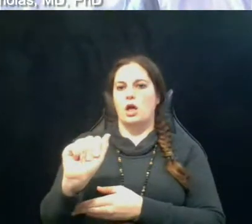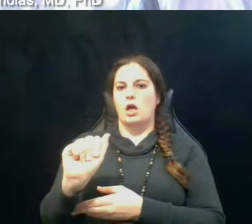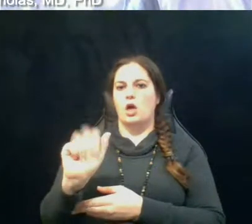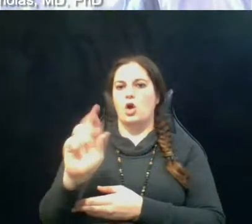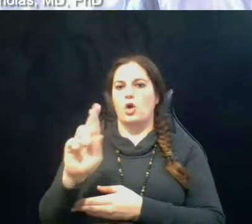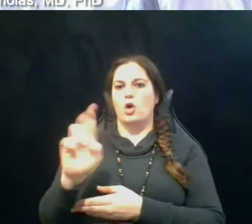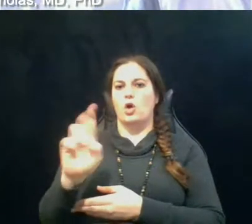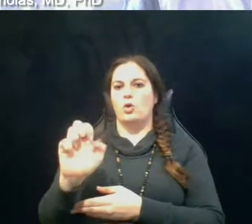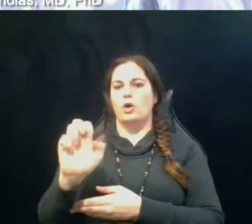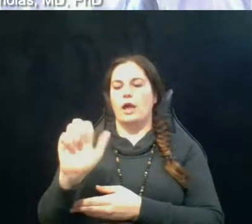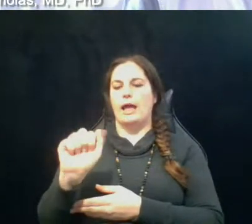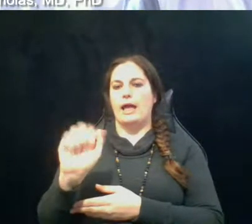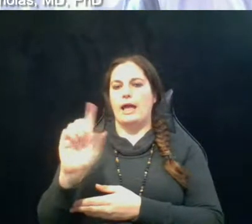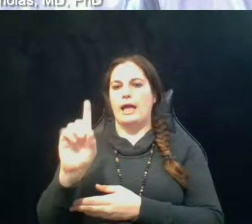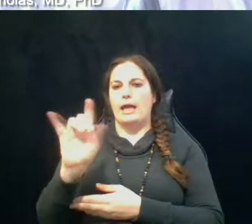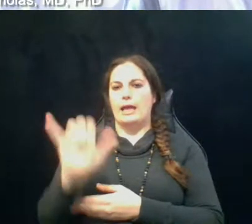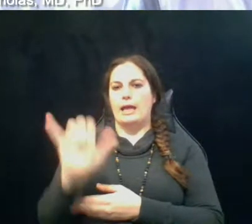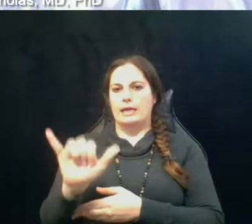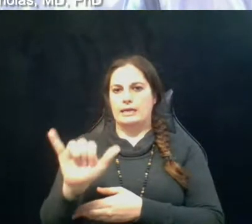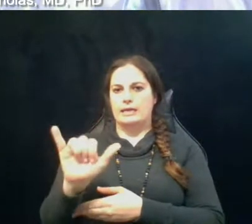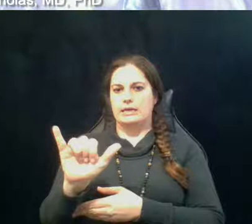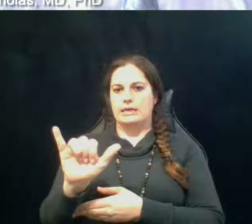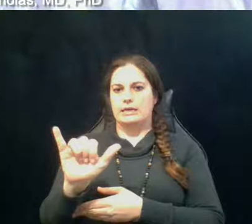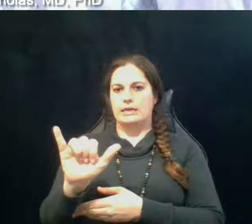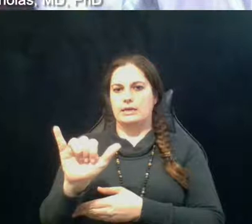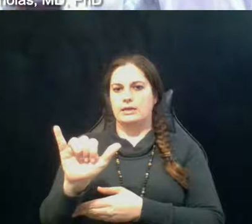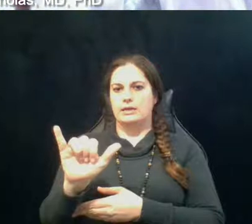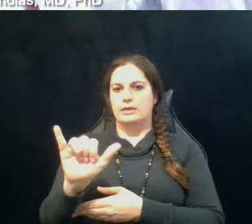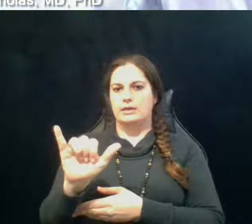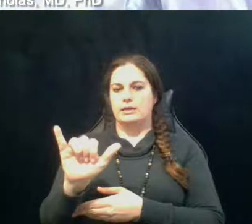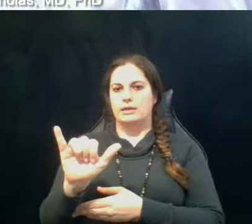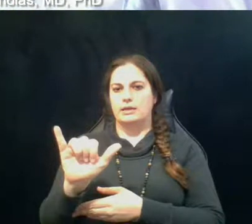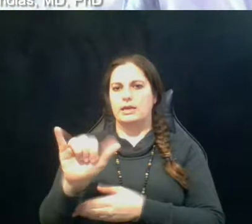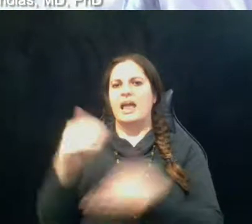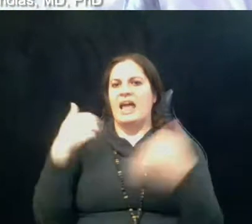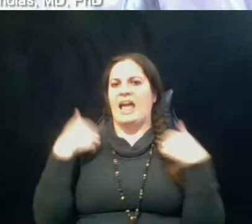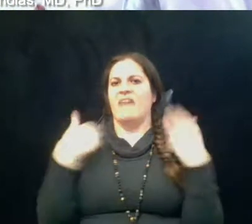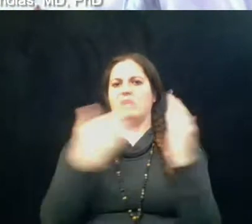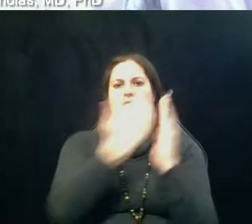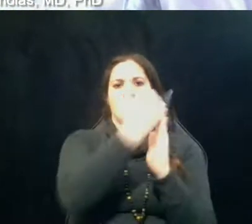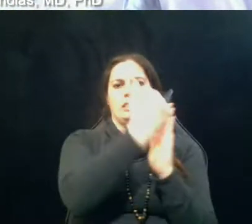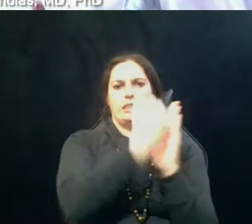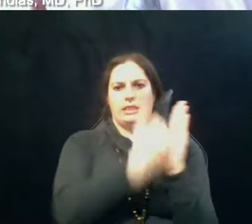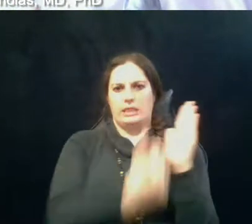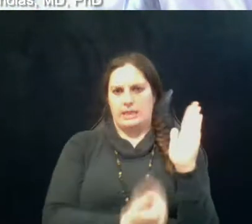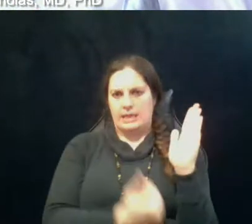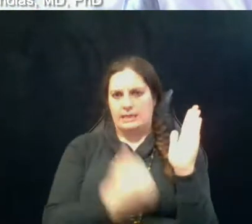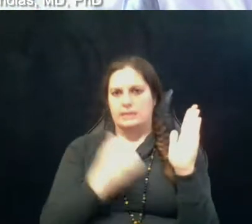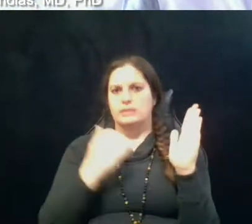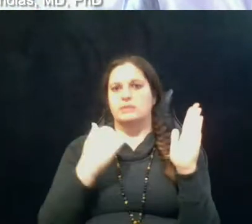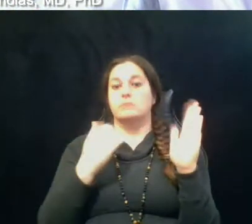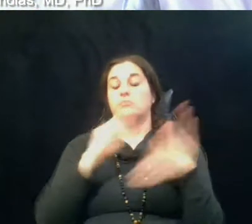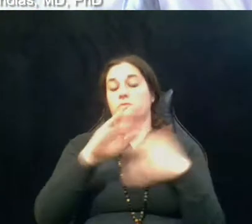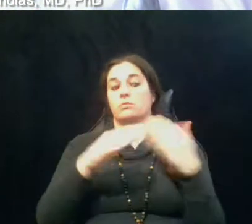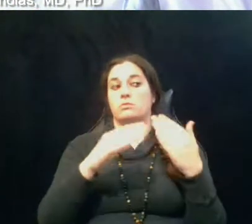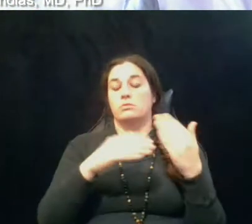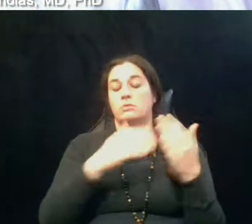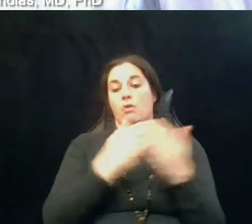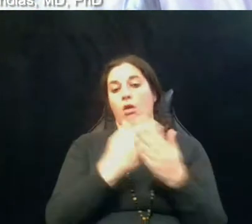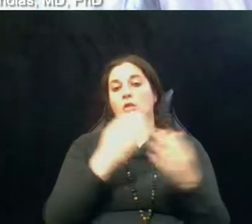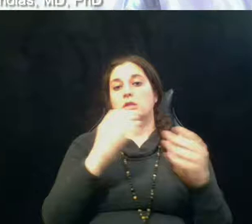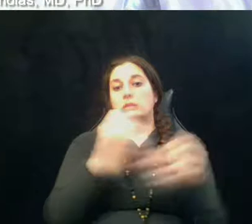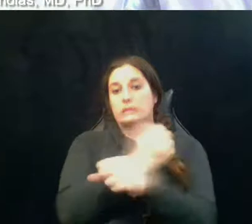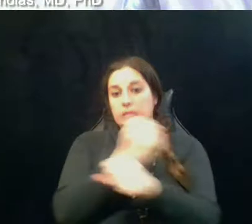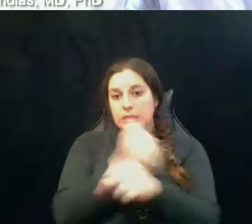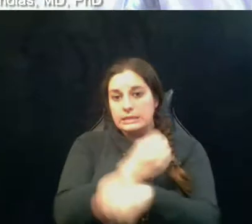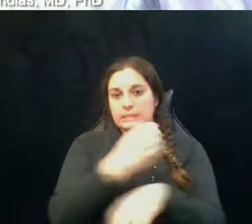NOLAREADY, NOLA Ready. And that lists not just statistics about vaccines and COVID infections, but it tells you